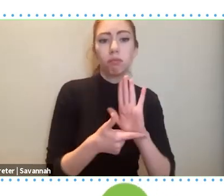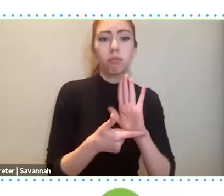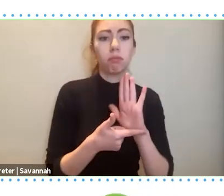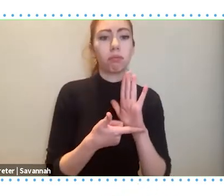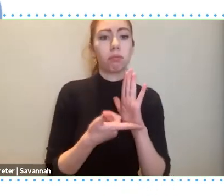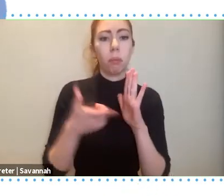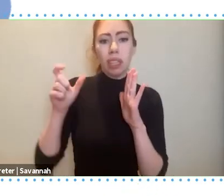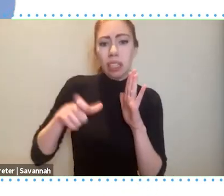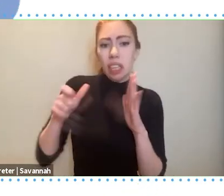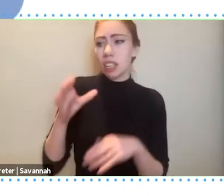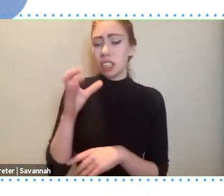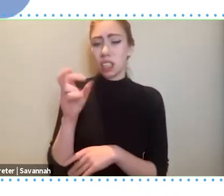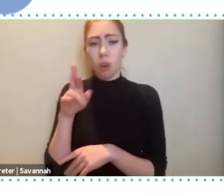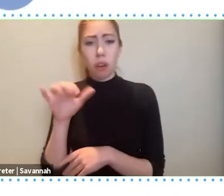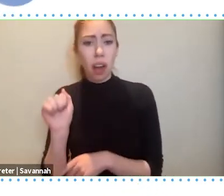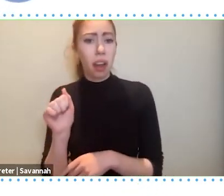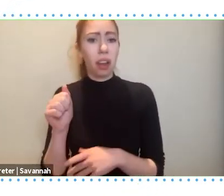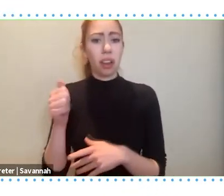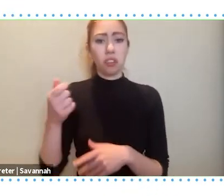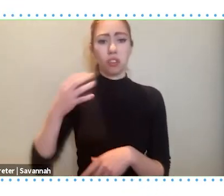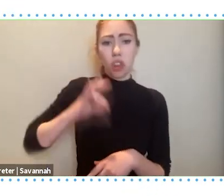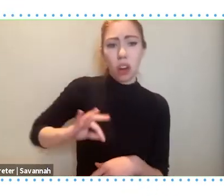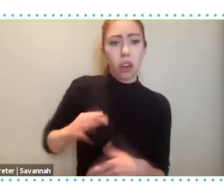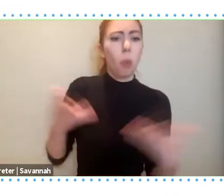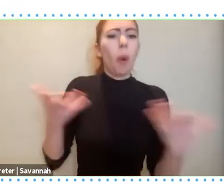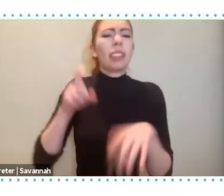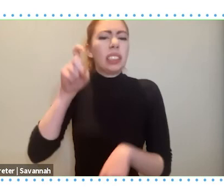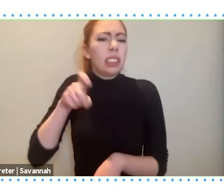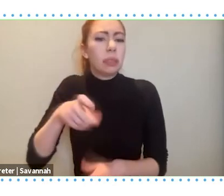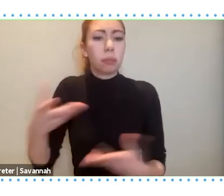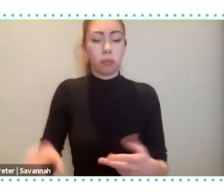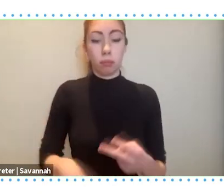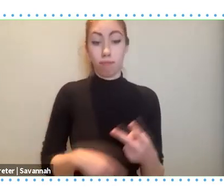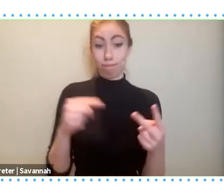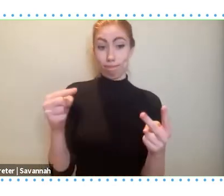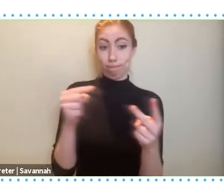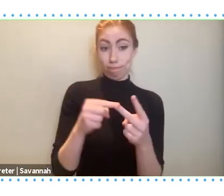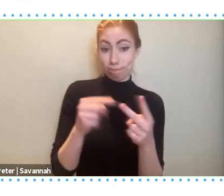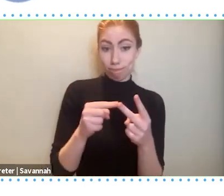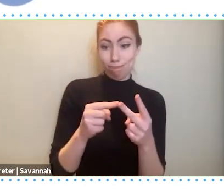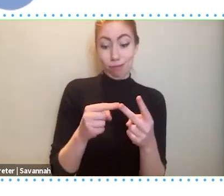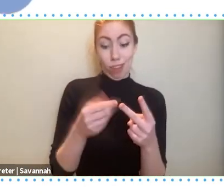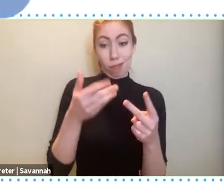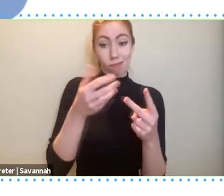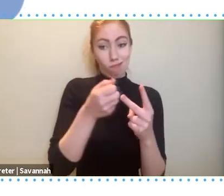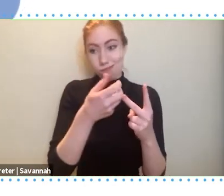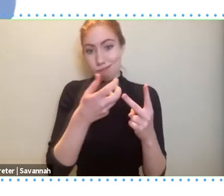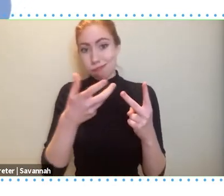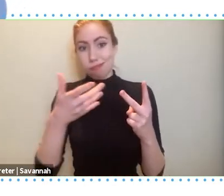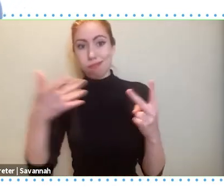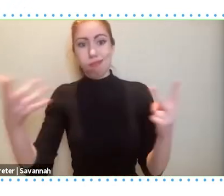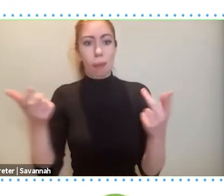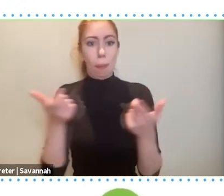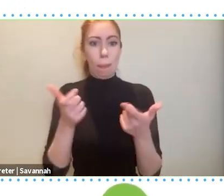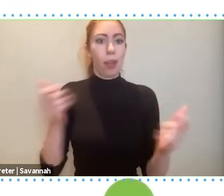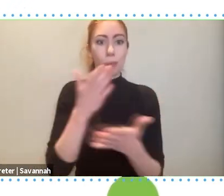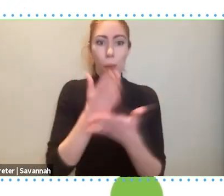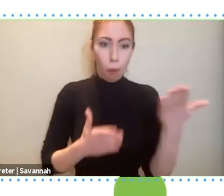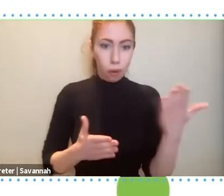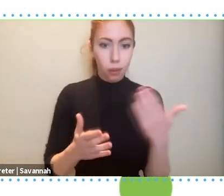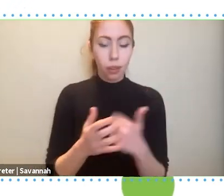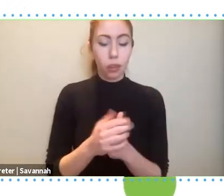territorial, federal body for incorporated nonprofits. And then there's the rest, the larger component that is at the discretion of